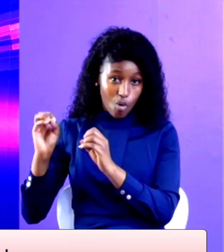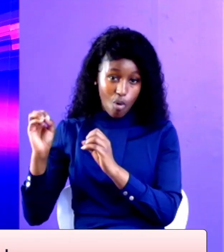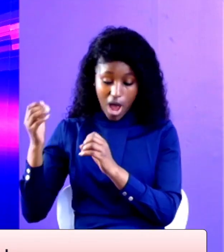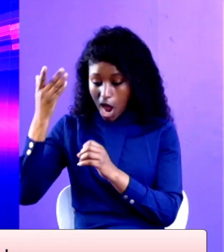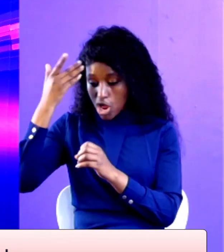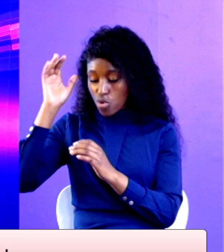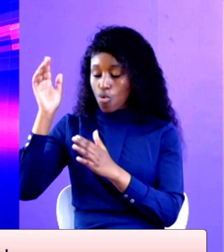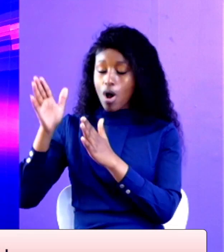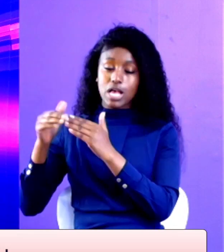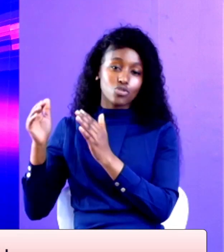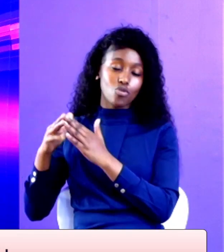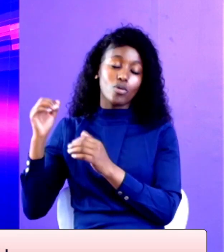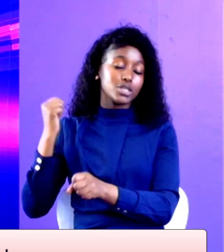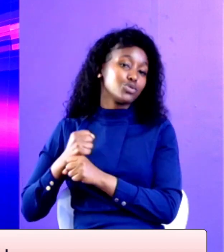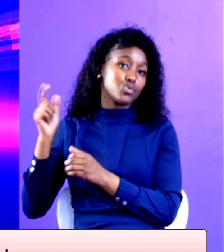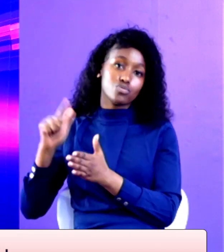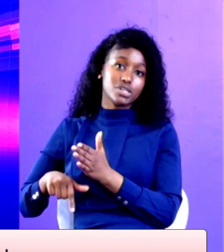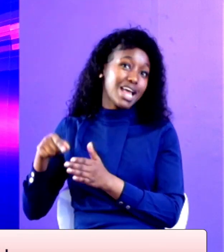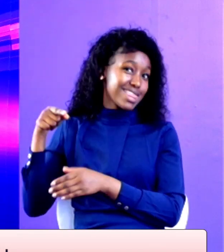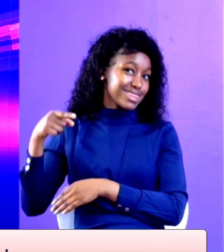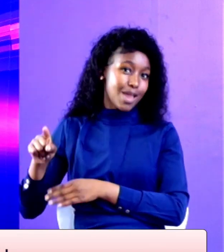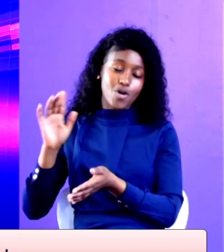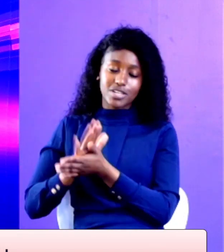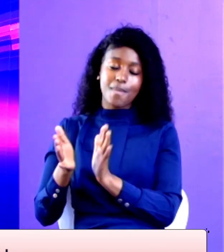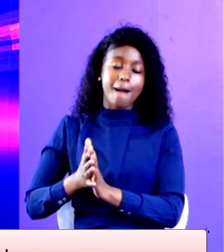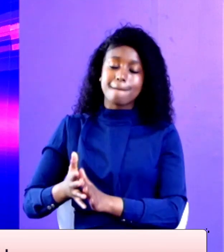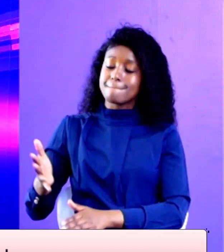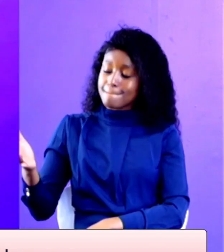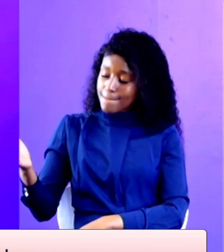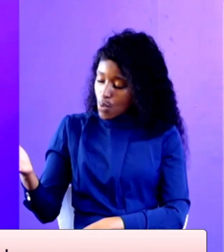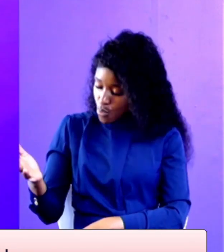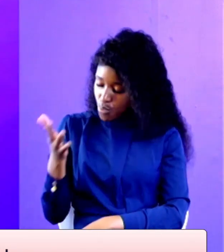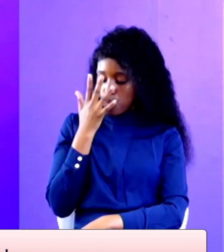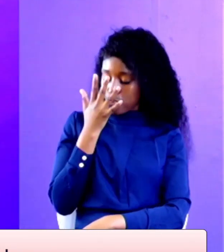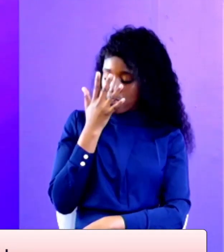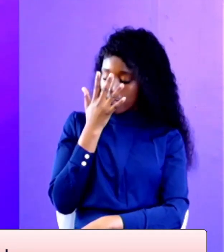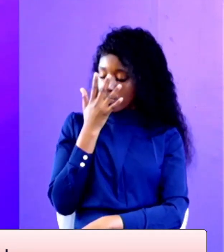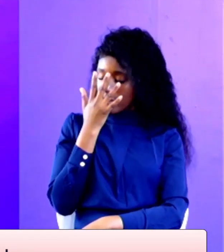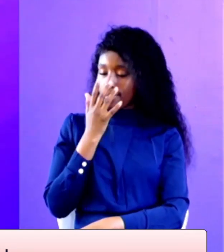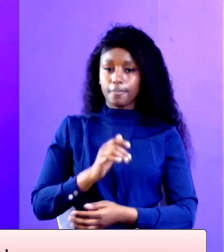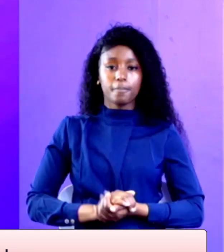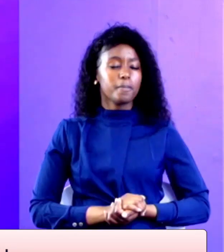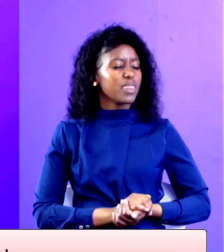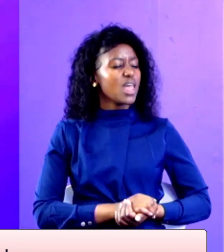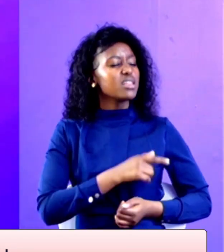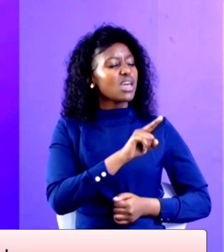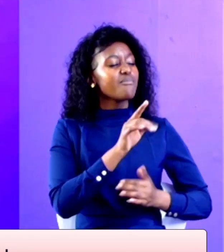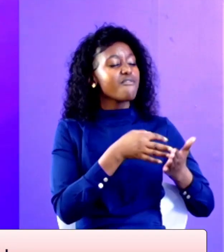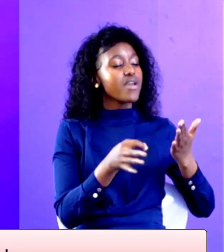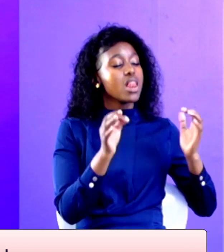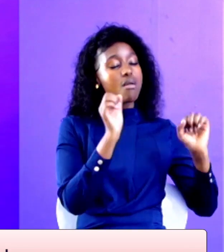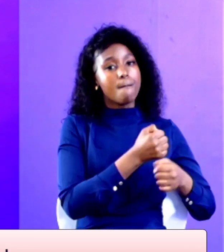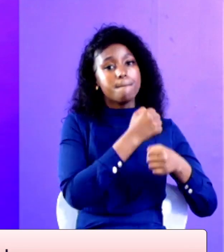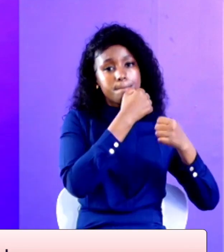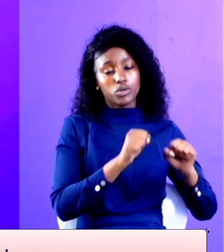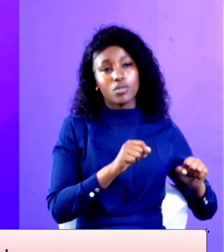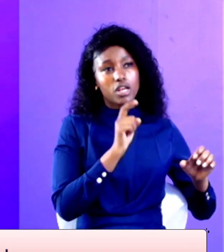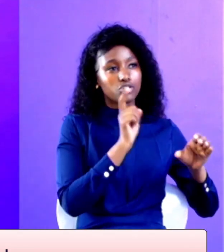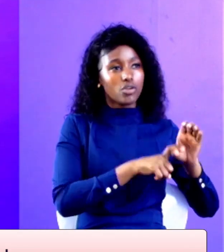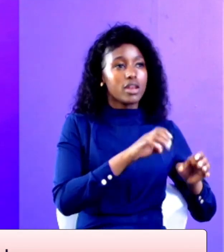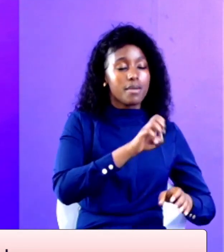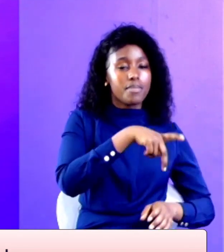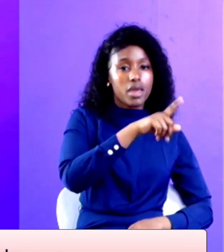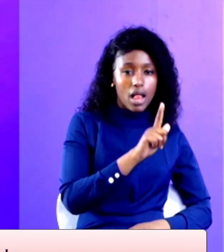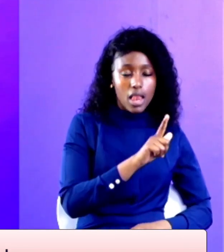where Arsenal fans will hide to. We cannot flop. He has been there in the EPL. He has played for